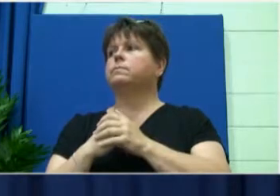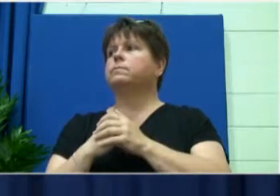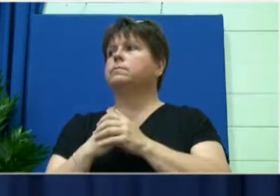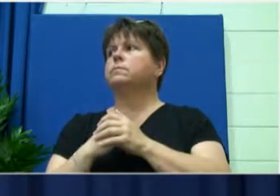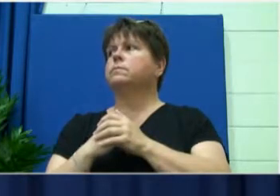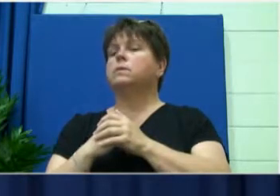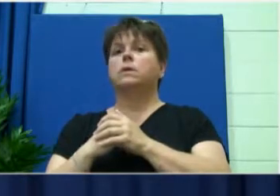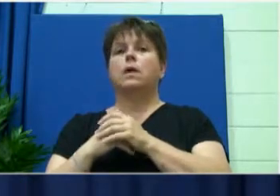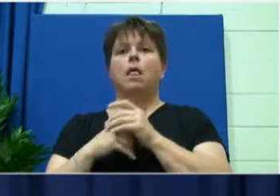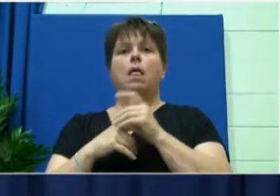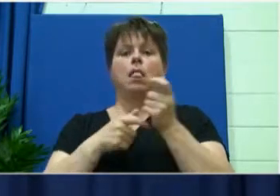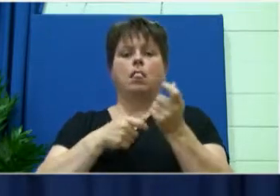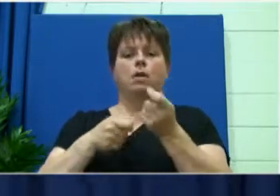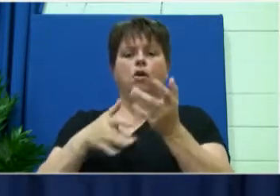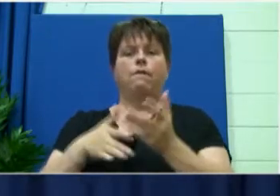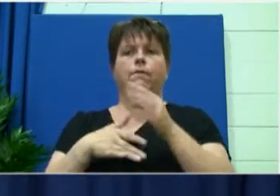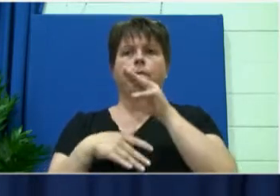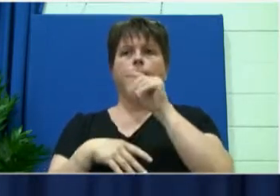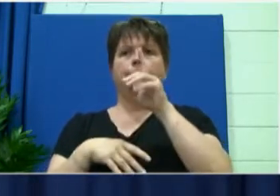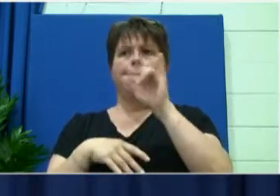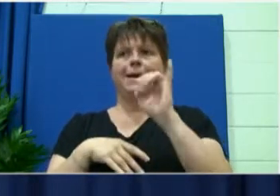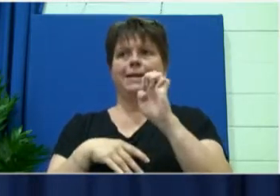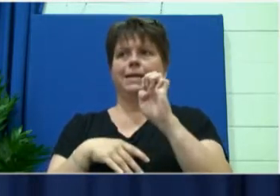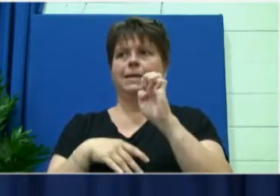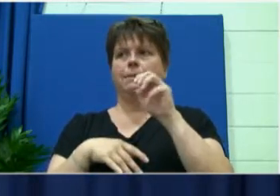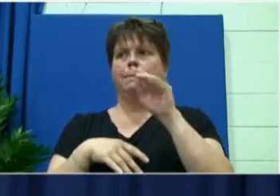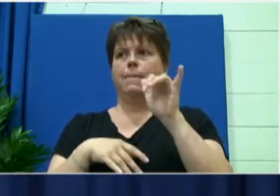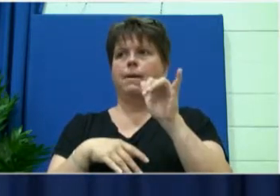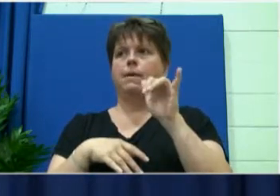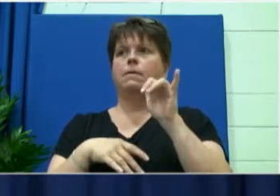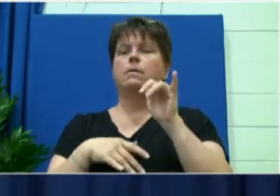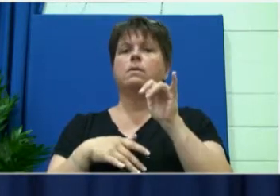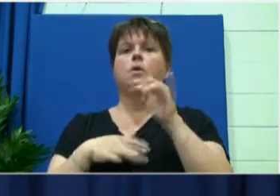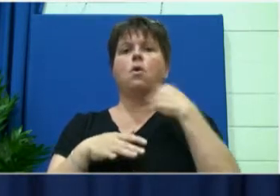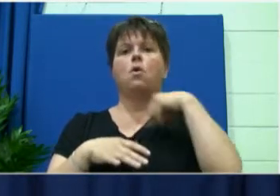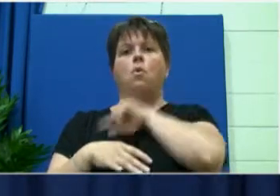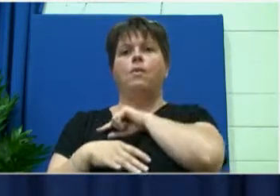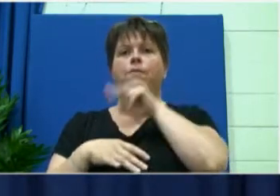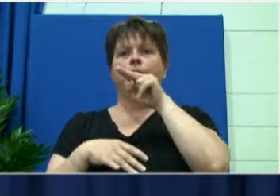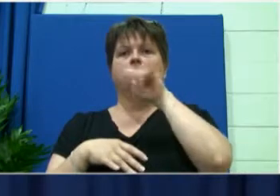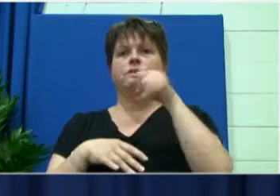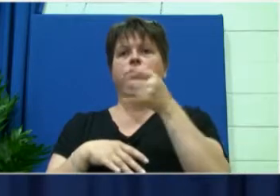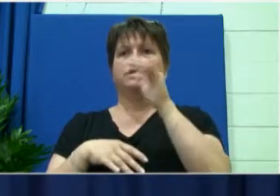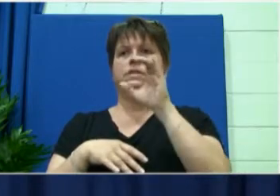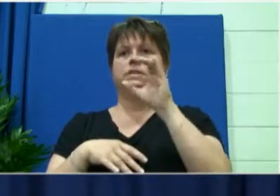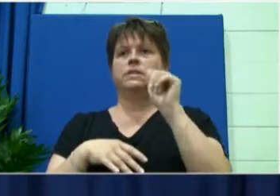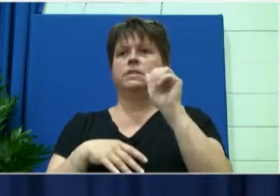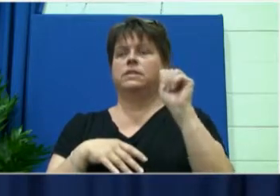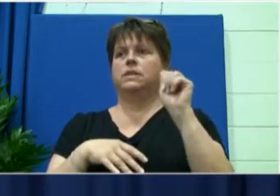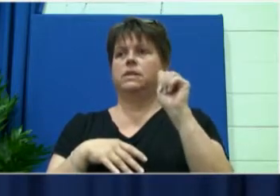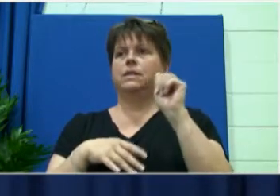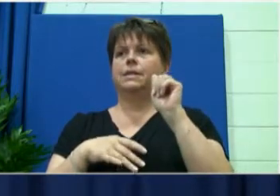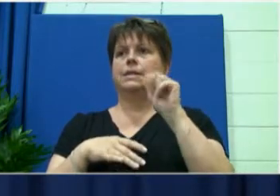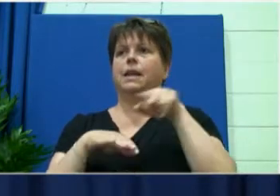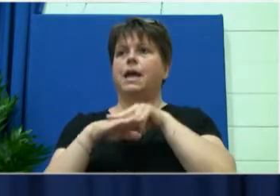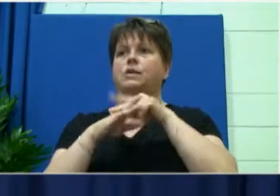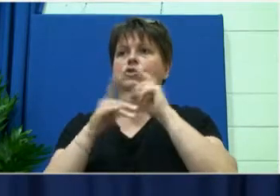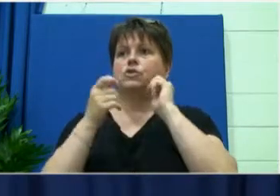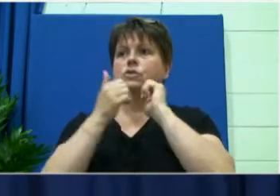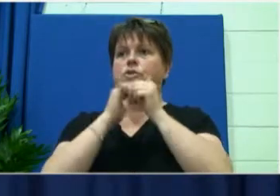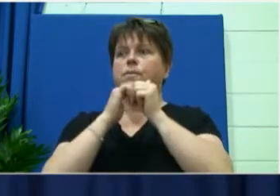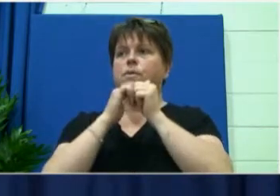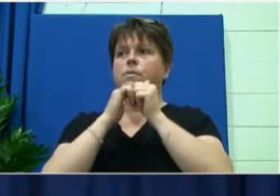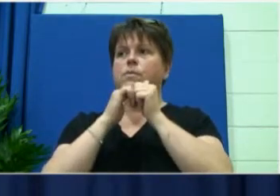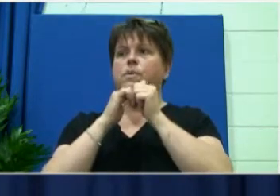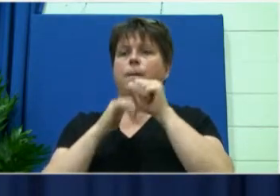Blue Angel golfer Maddie May has qualified to compete in the NJCAA Women's National Championship